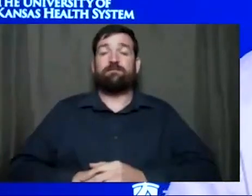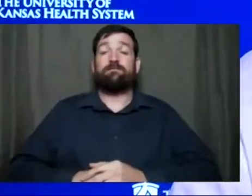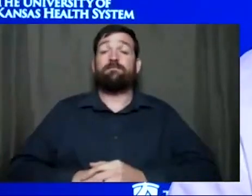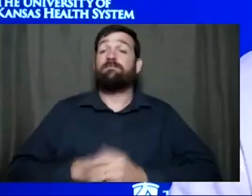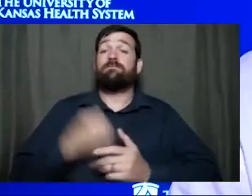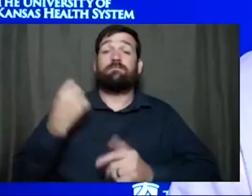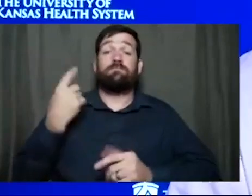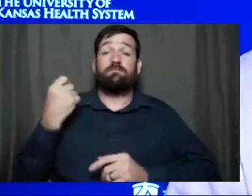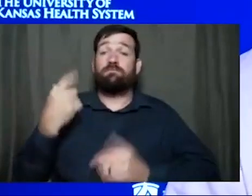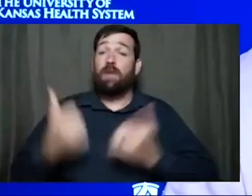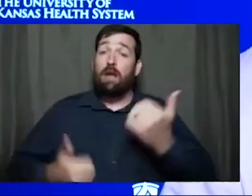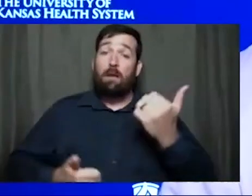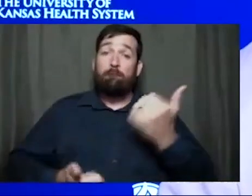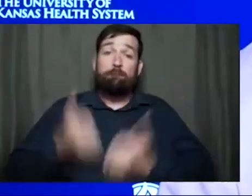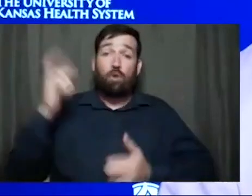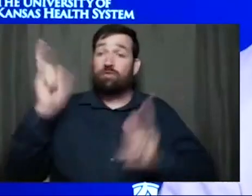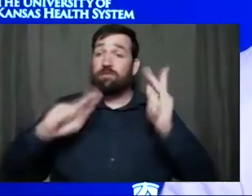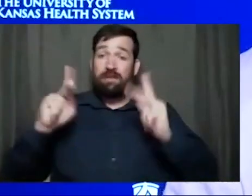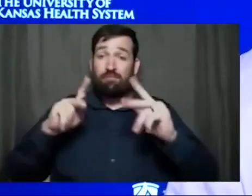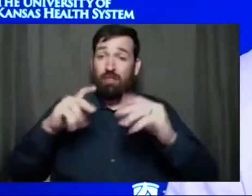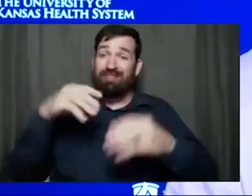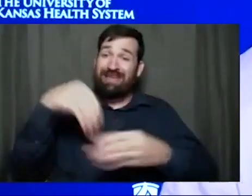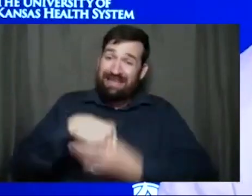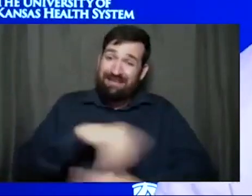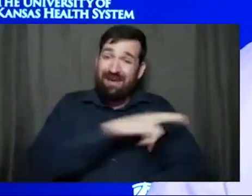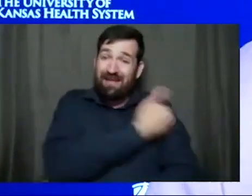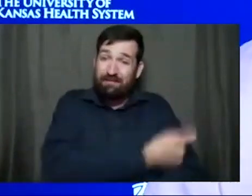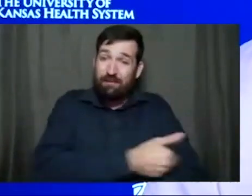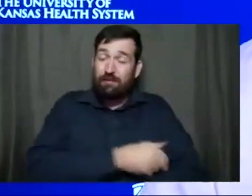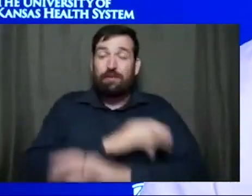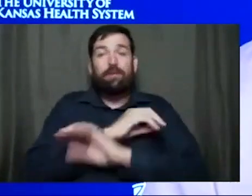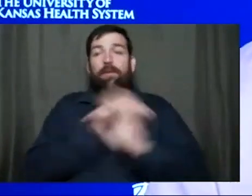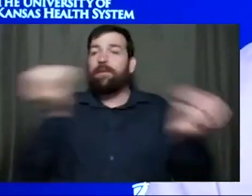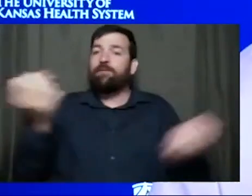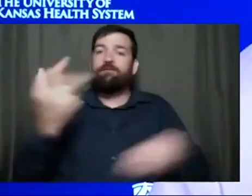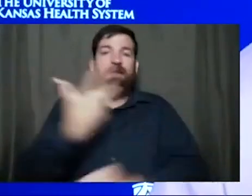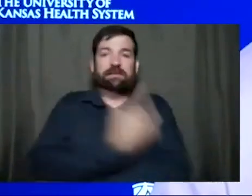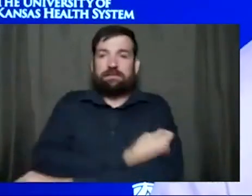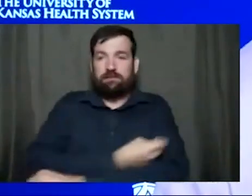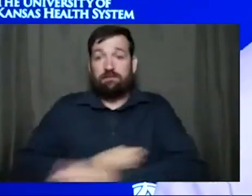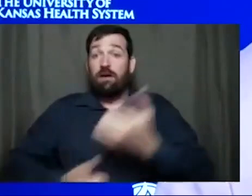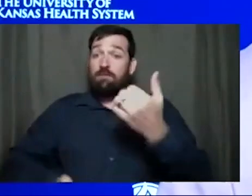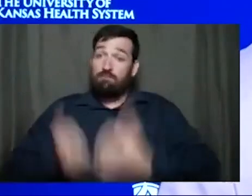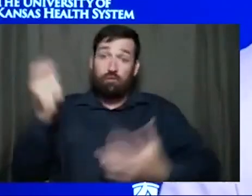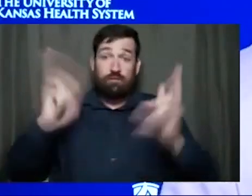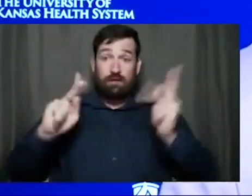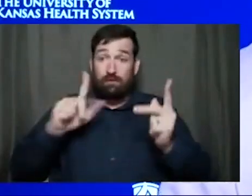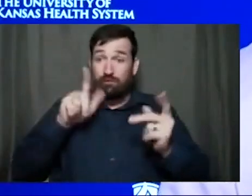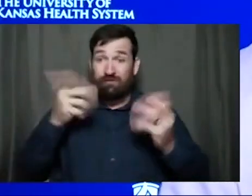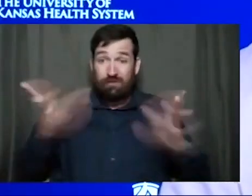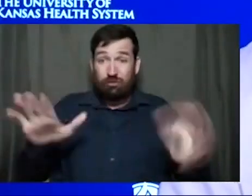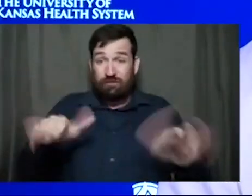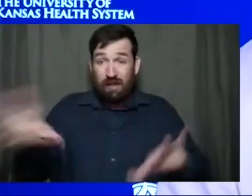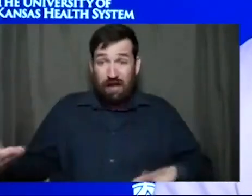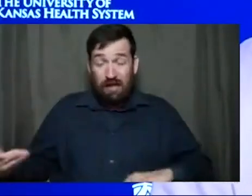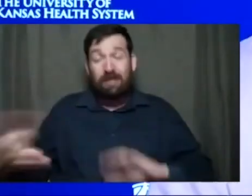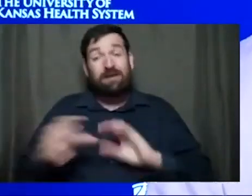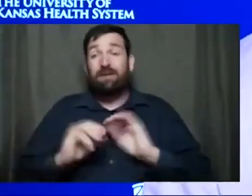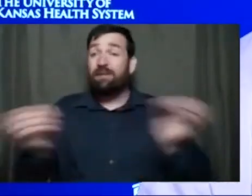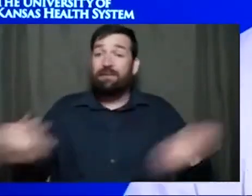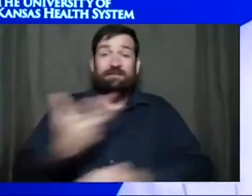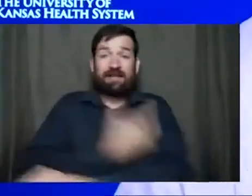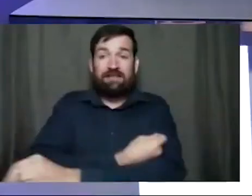the people that are in the hospital now are unvaccinated. The vast majority of the people that do die are unvaccinated. Dr.